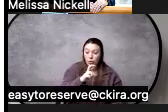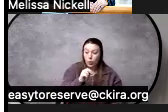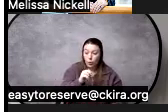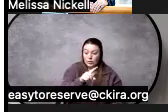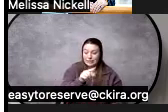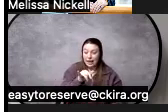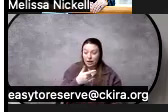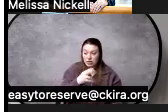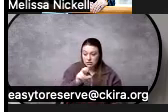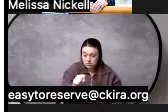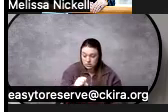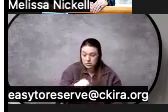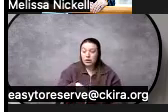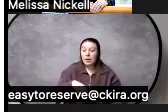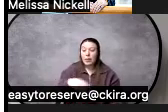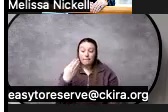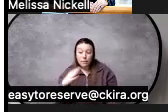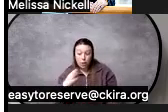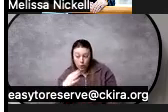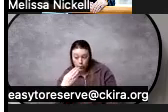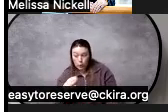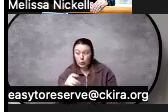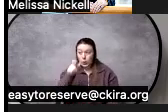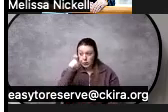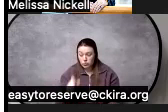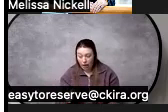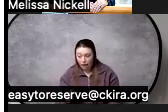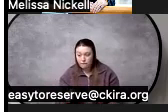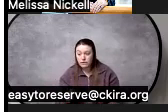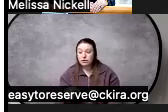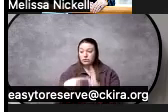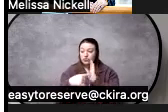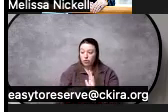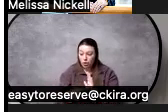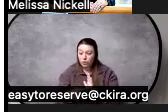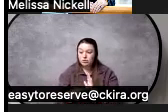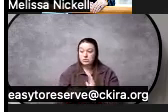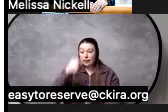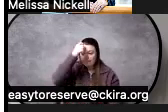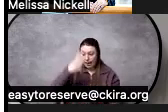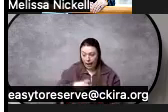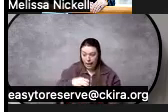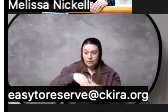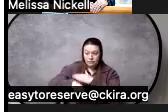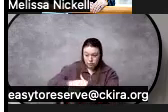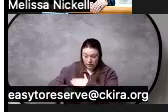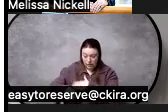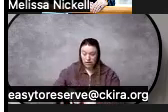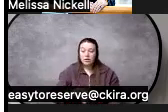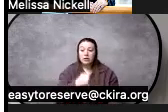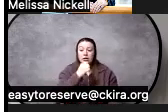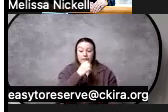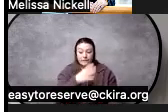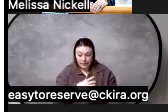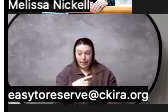The blue bars on the graph are indicative of male offspring, while the females are